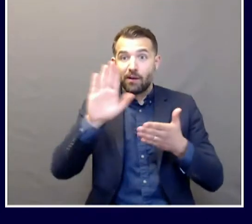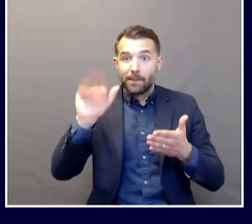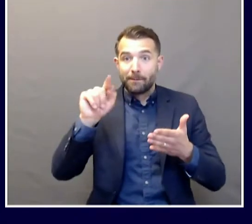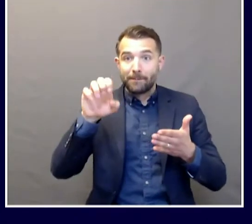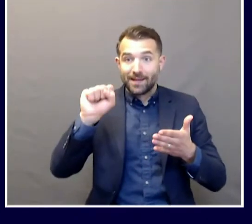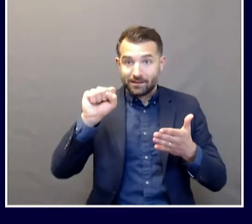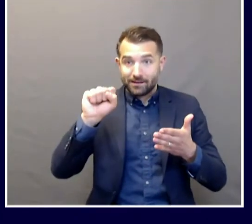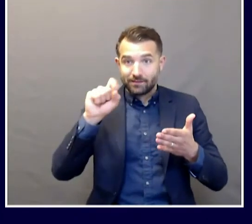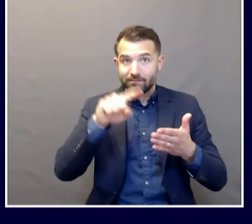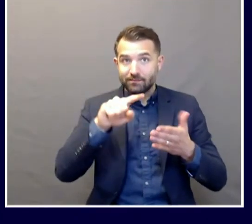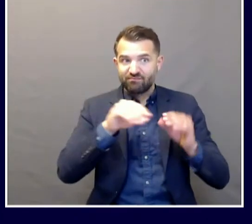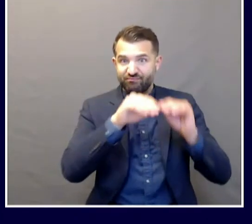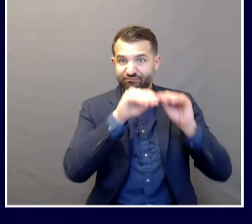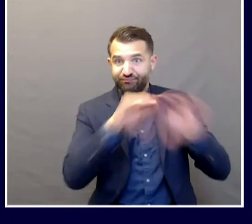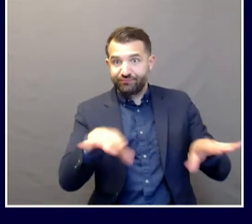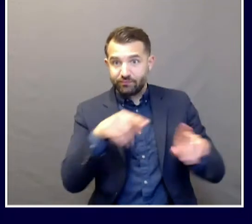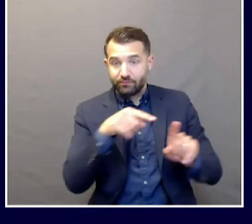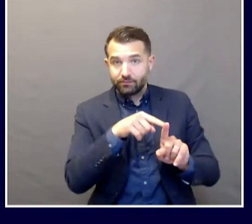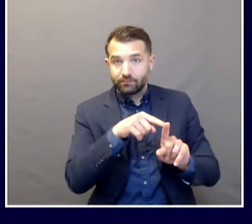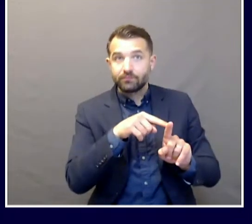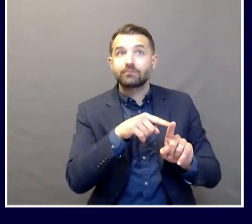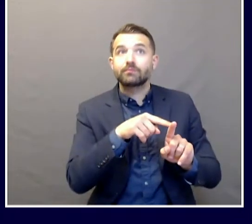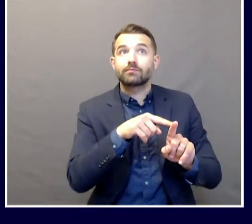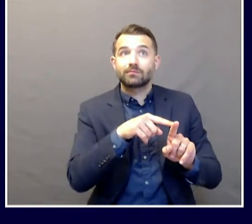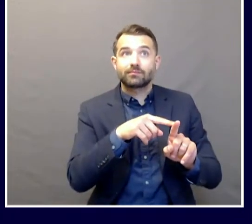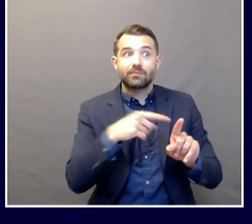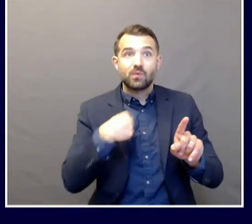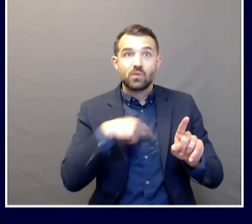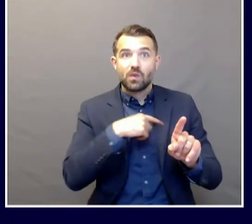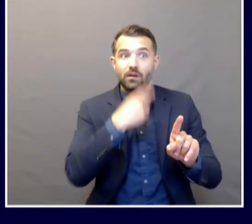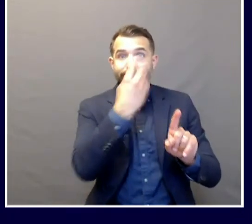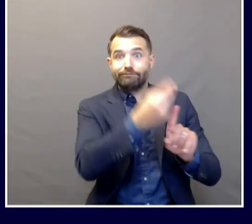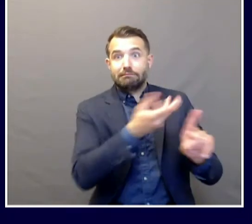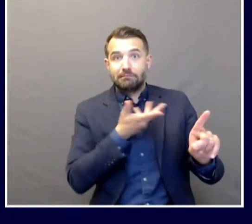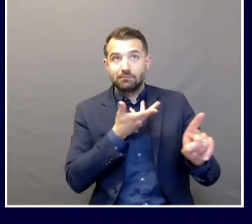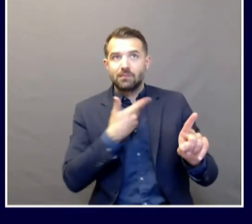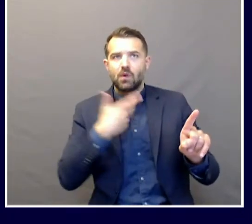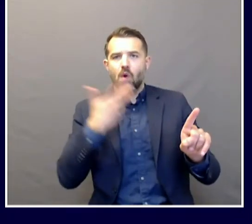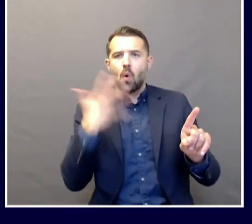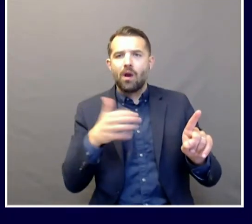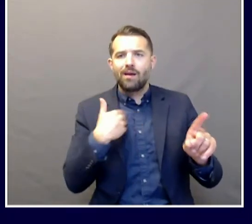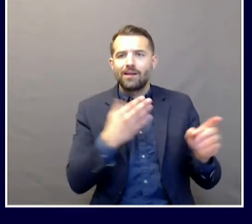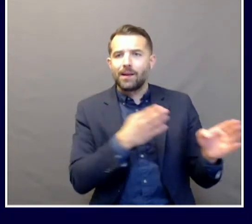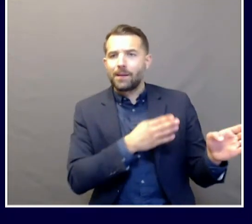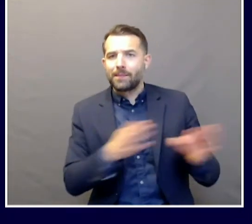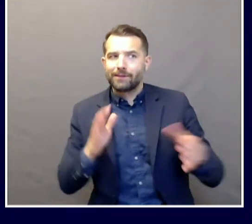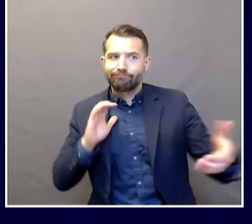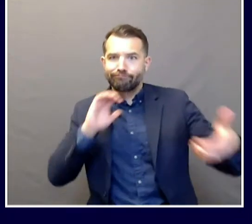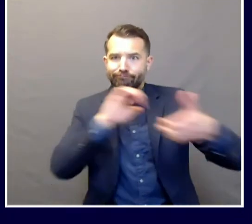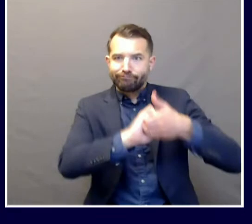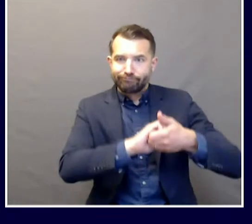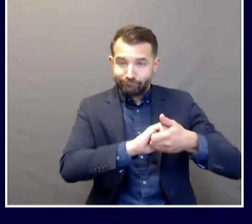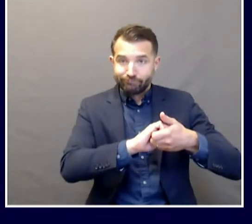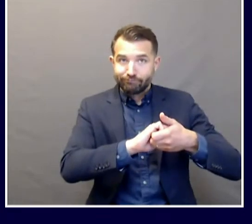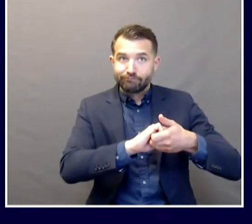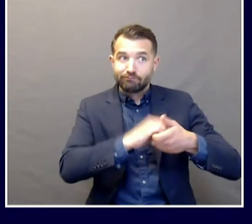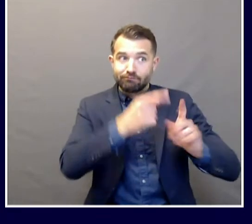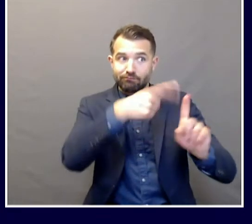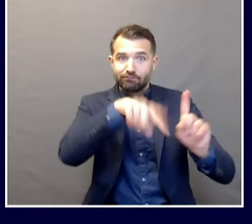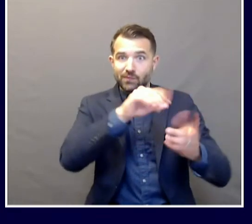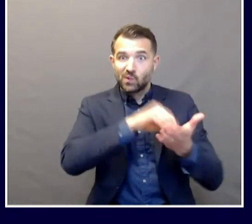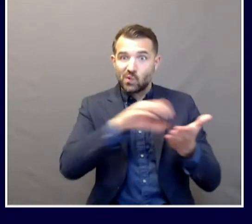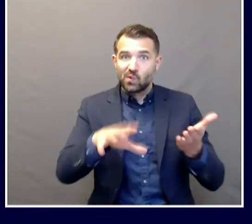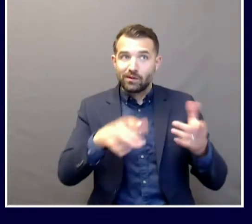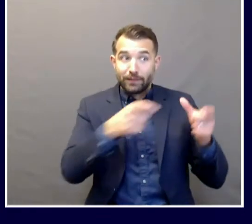They already had an excellent plan in place to make sure students were in quarantine, ramp up their